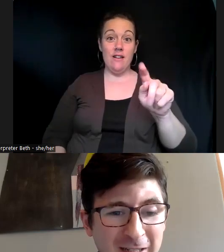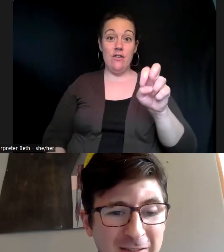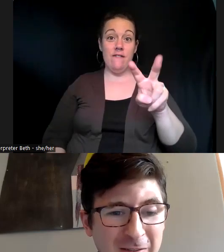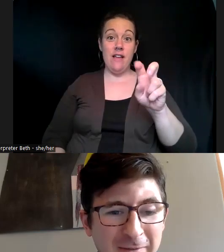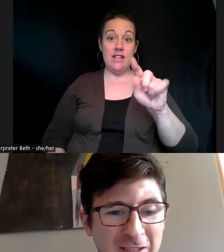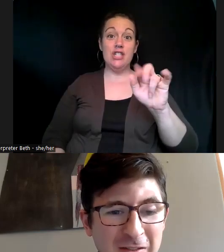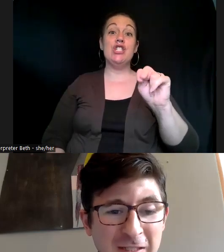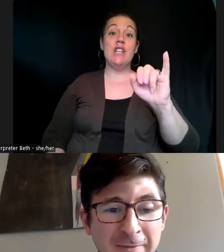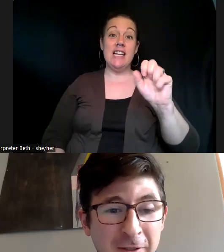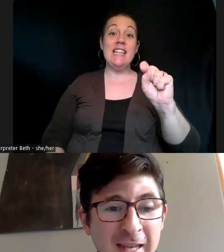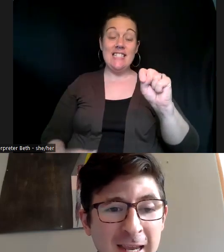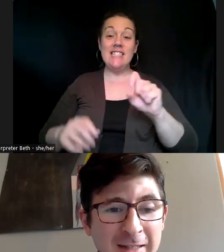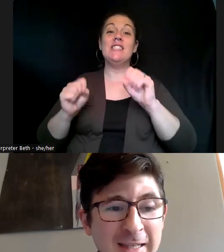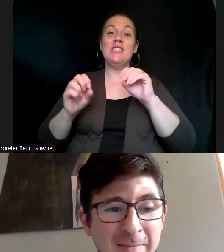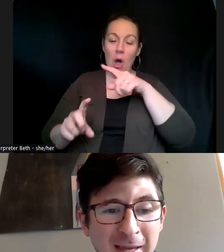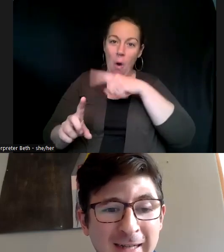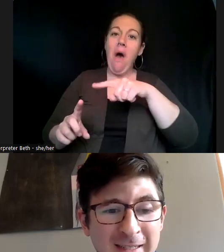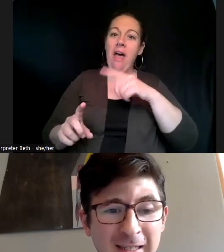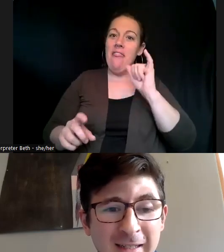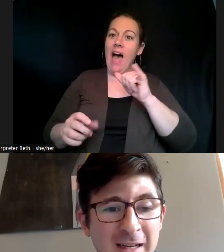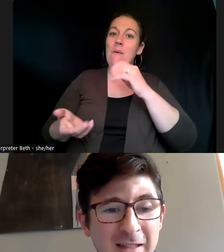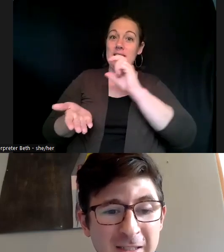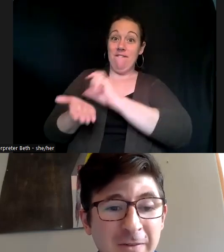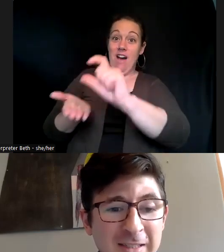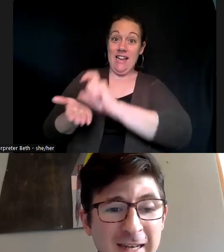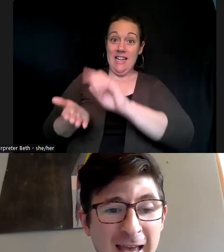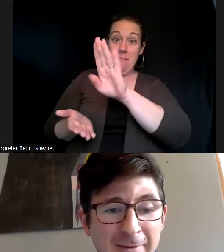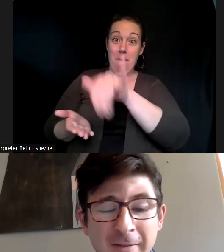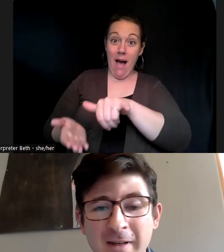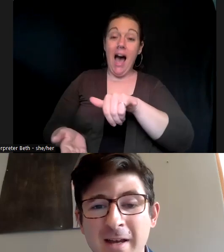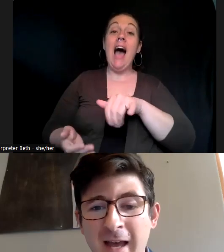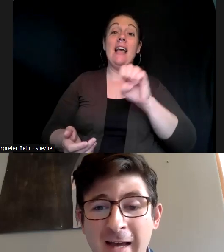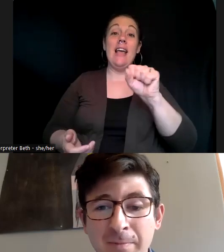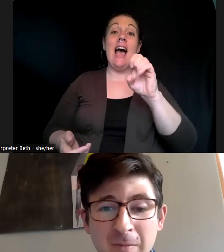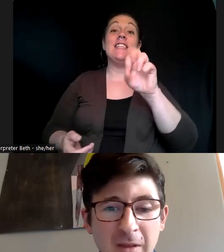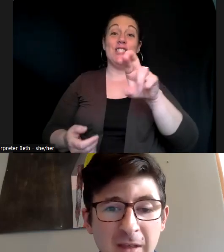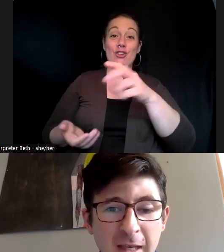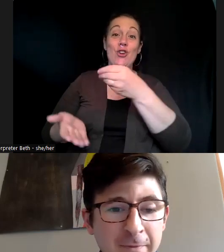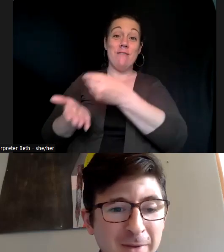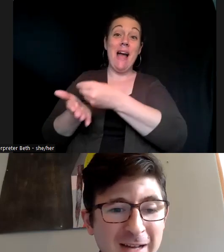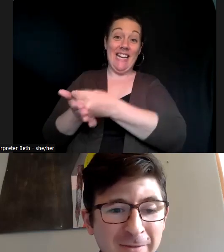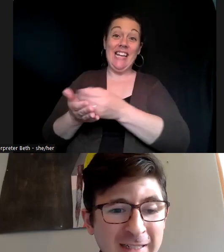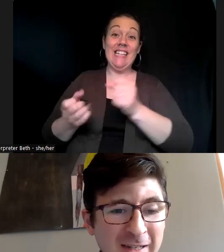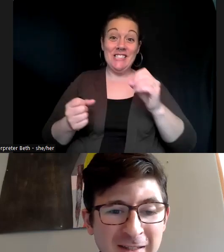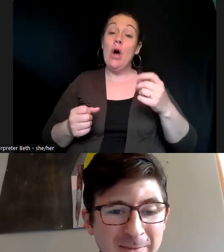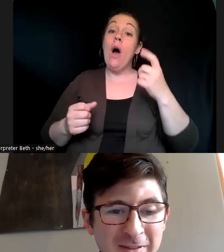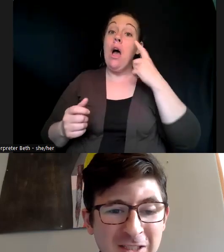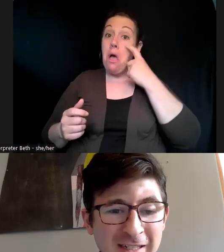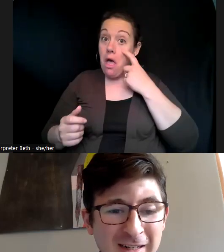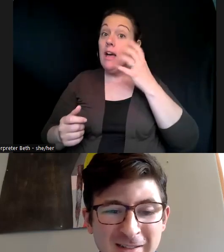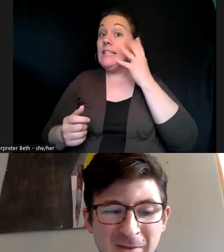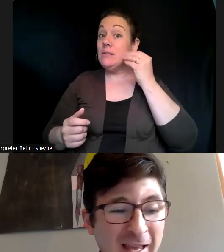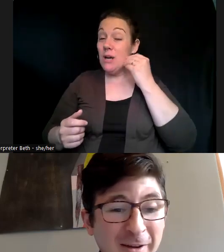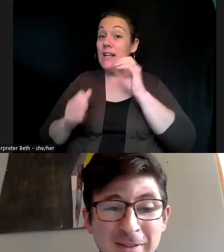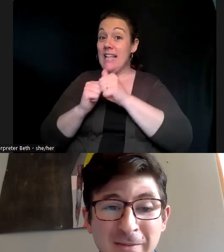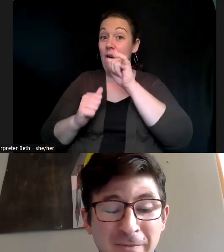ESSER dollars. So I've actually seen firsthand the impact that these funds can have. In Vermont, when I started this